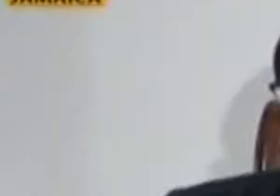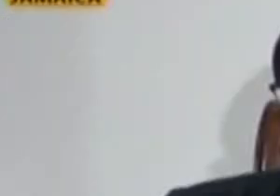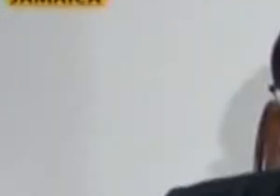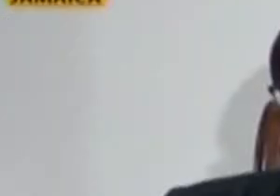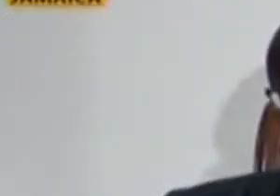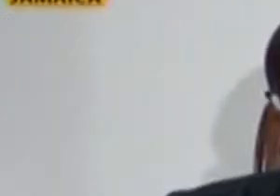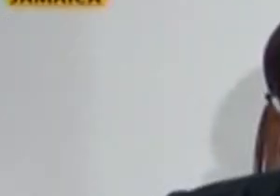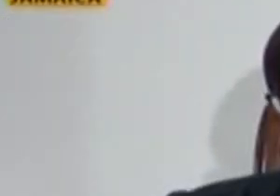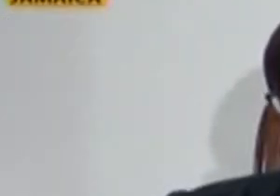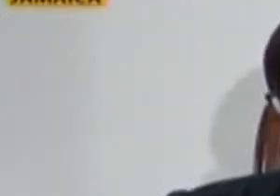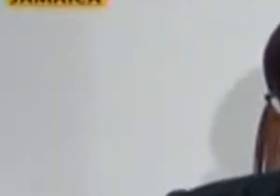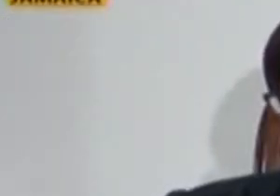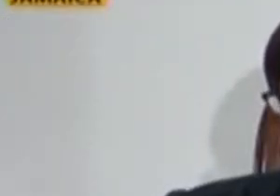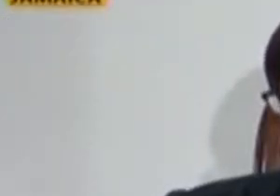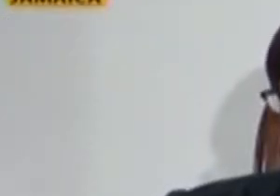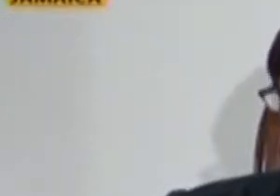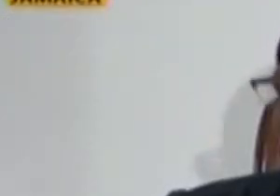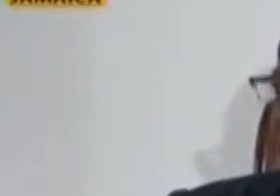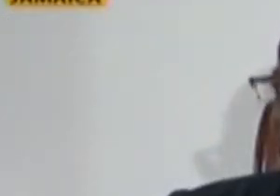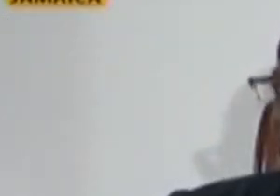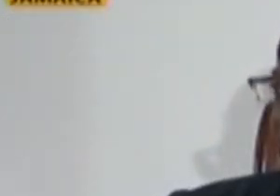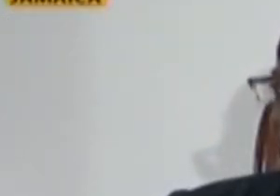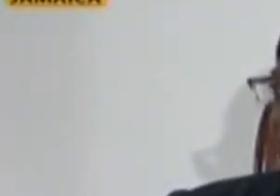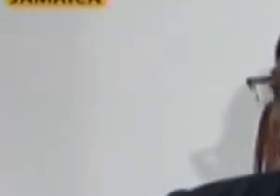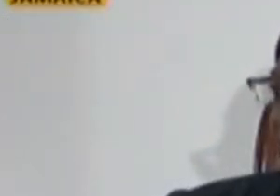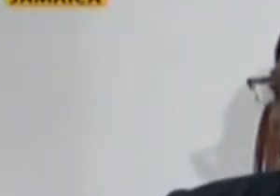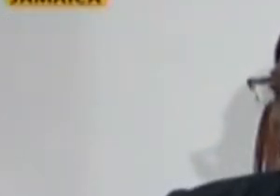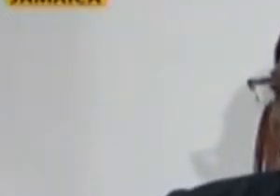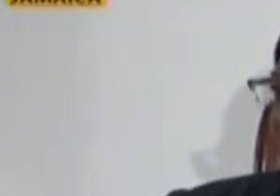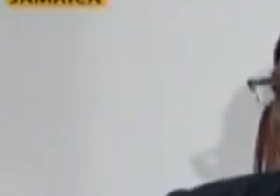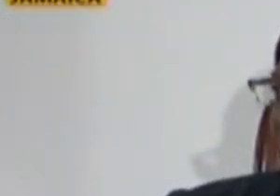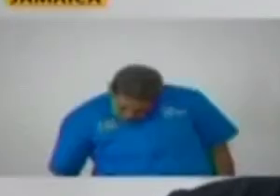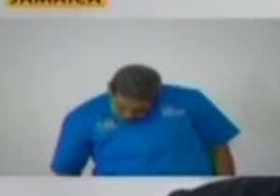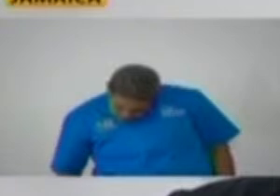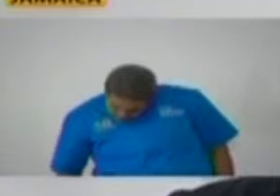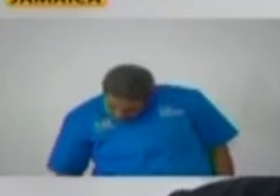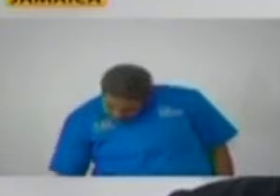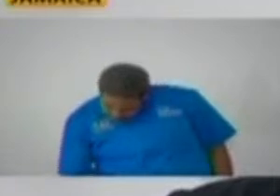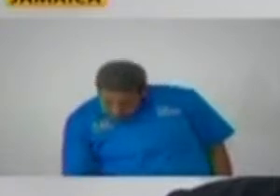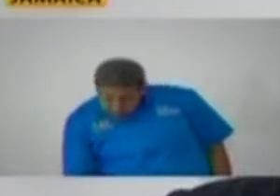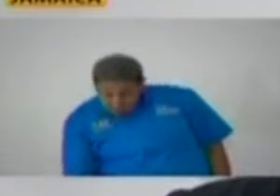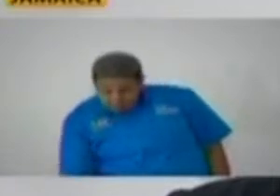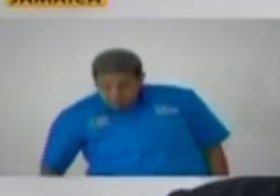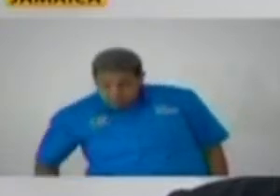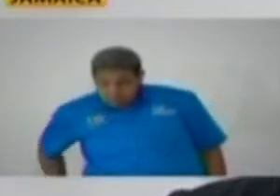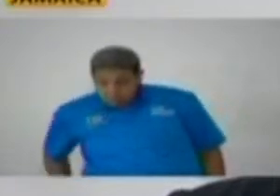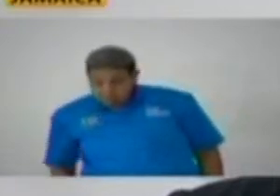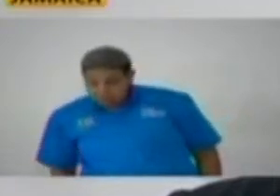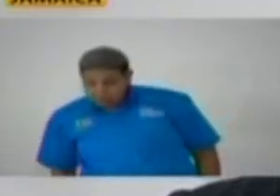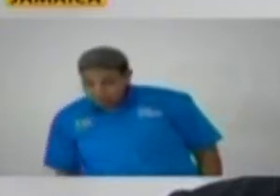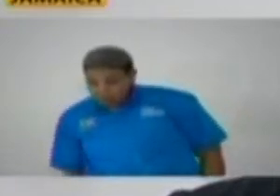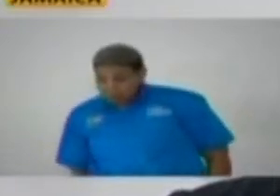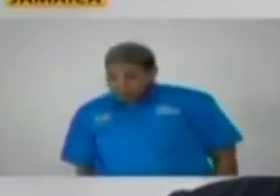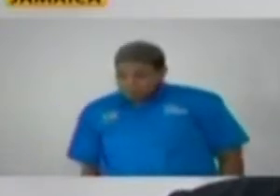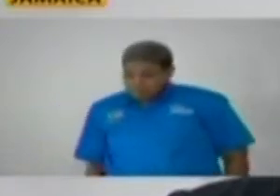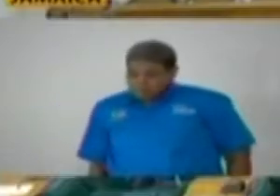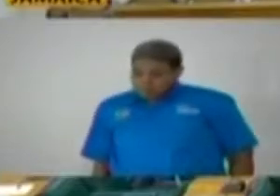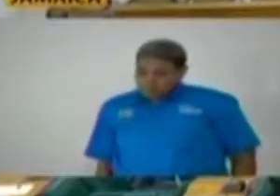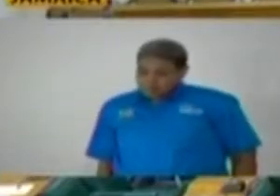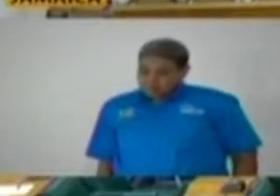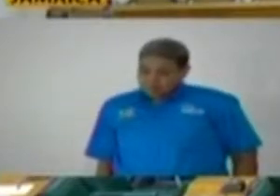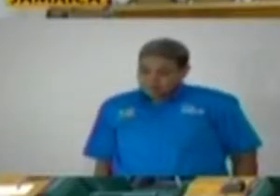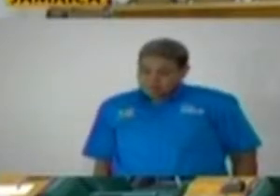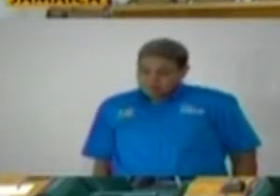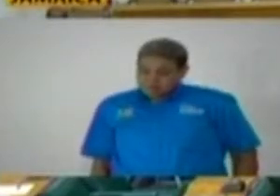Speaker Ebanks is the youngest speaker to be elected as Speaker to the Parliament in